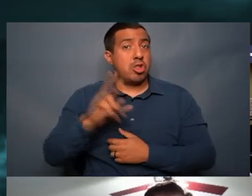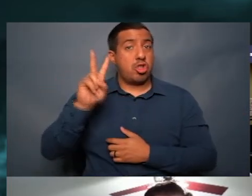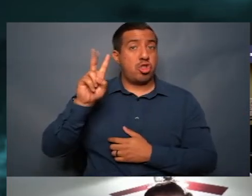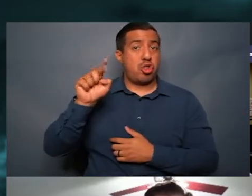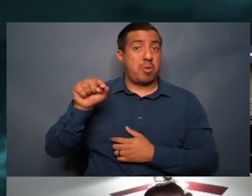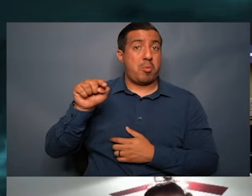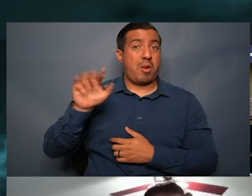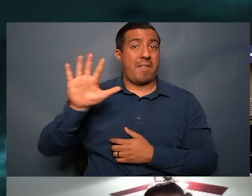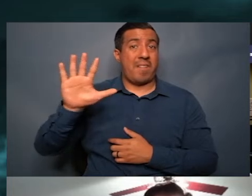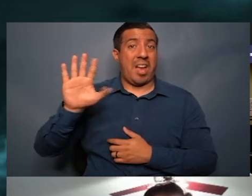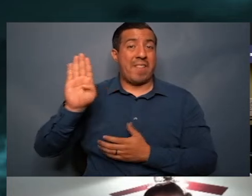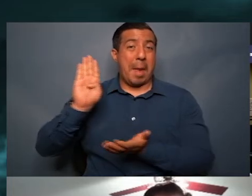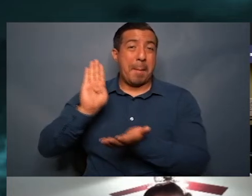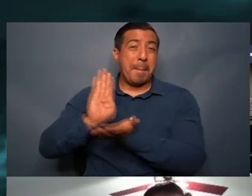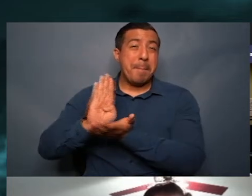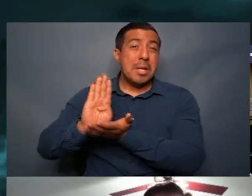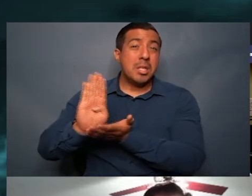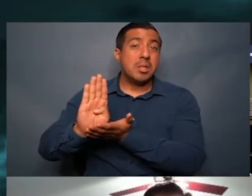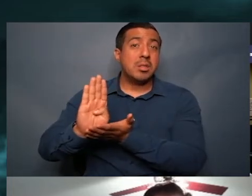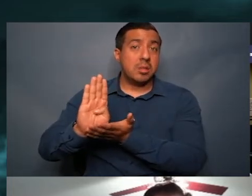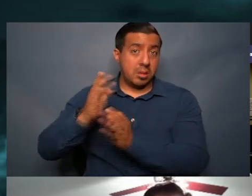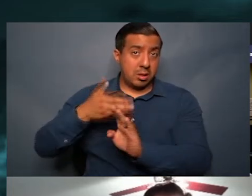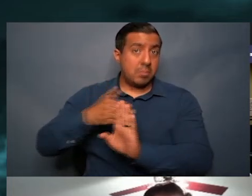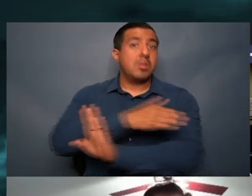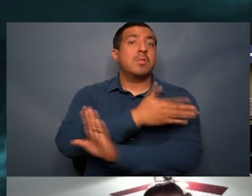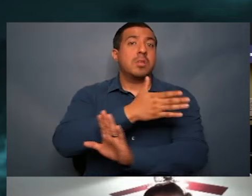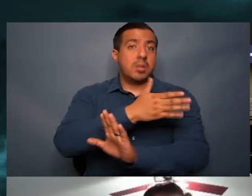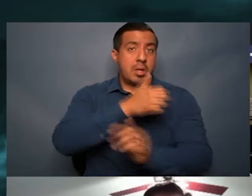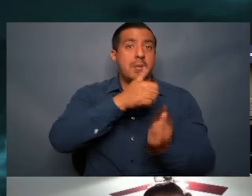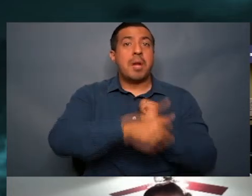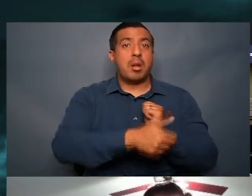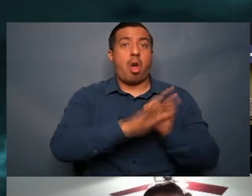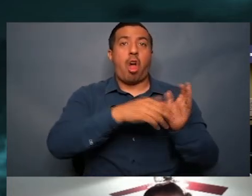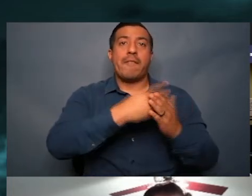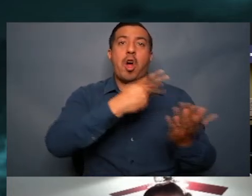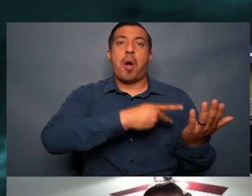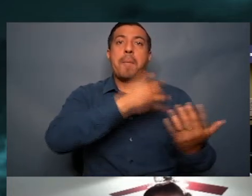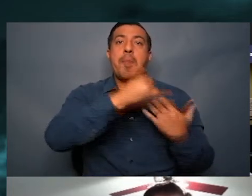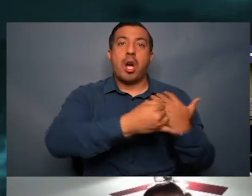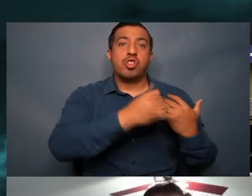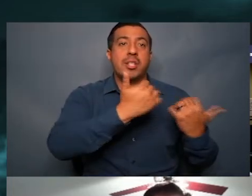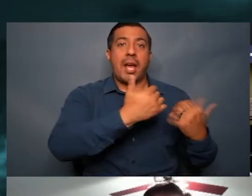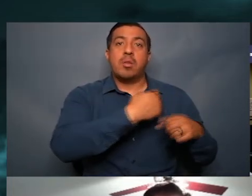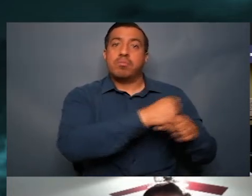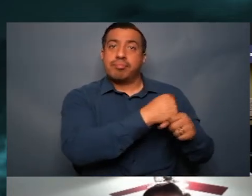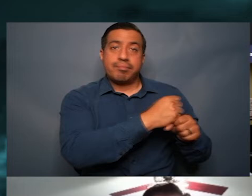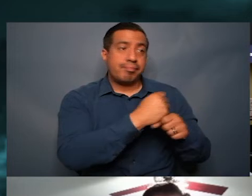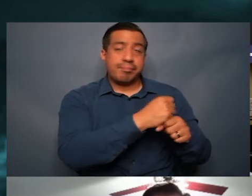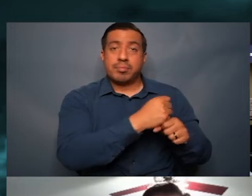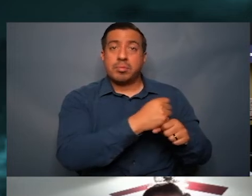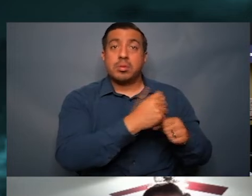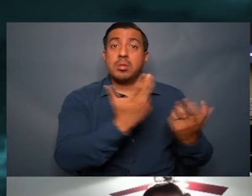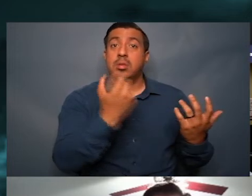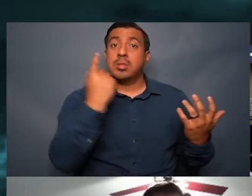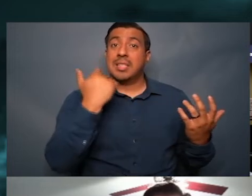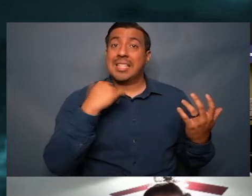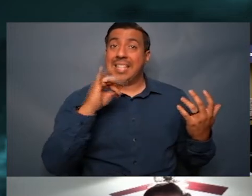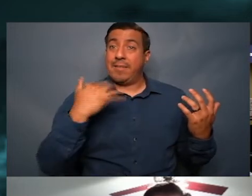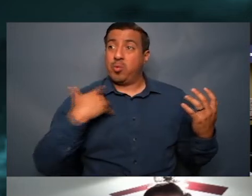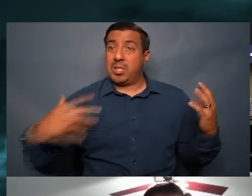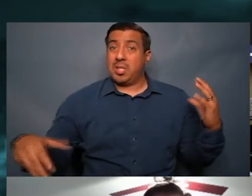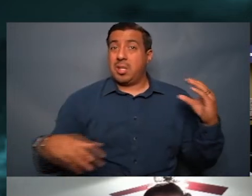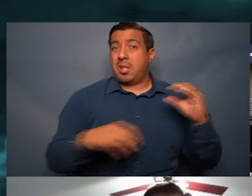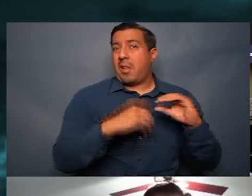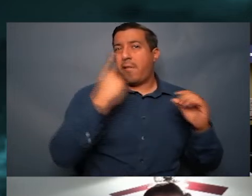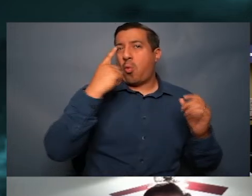2.5 billion in the bond has been passed, and we're working on those projects now. The flood control district is. Even if we were to get an additional,